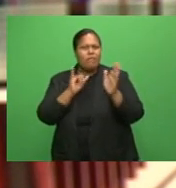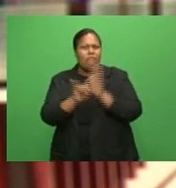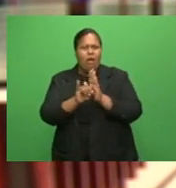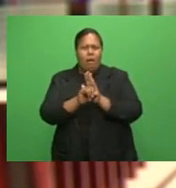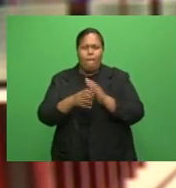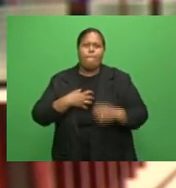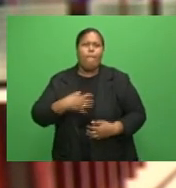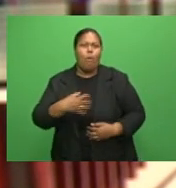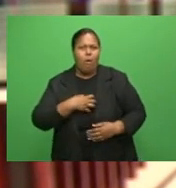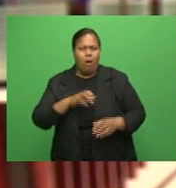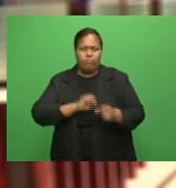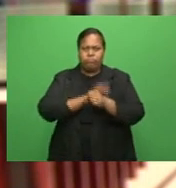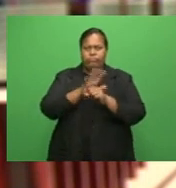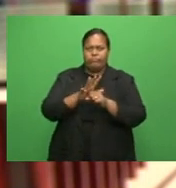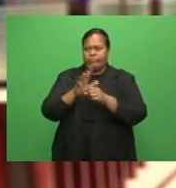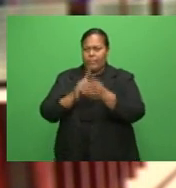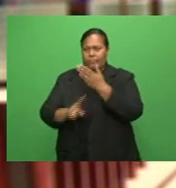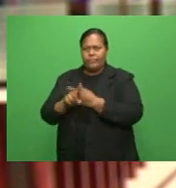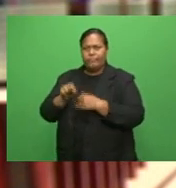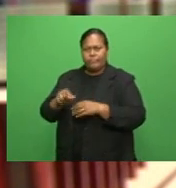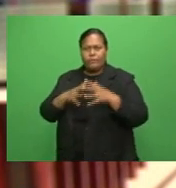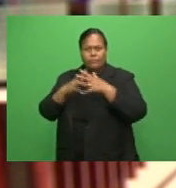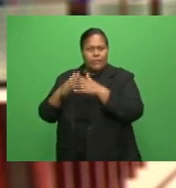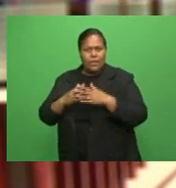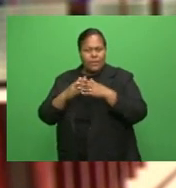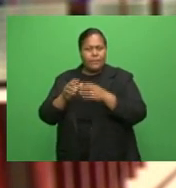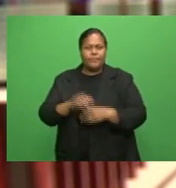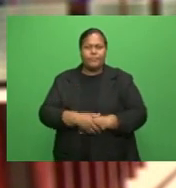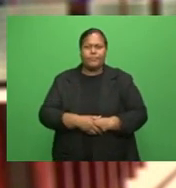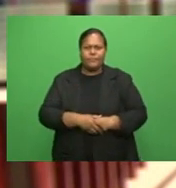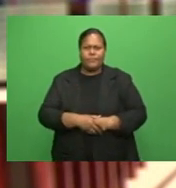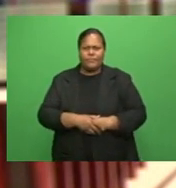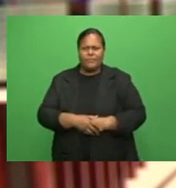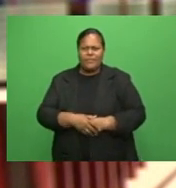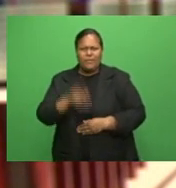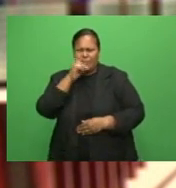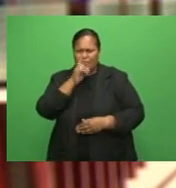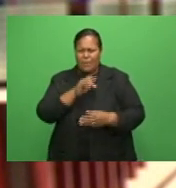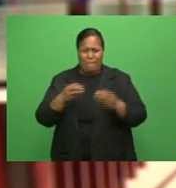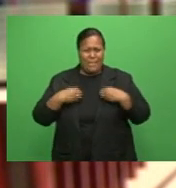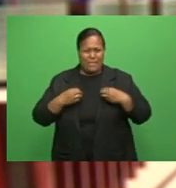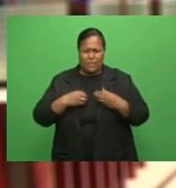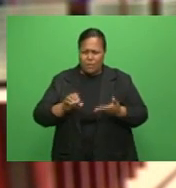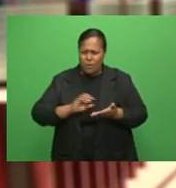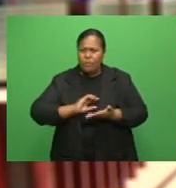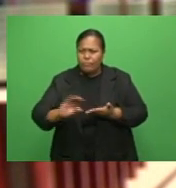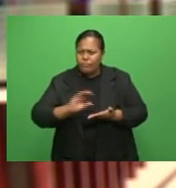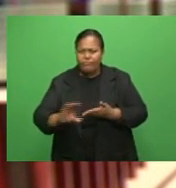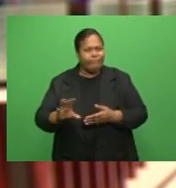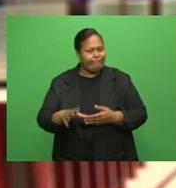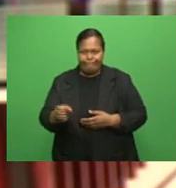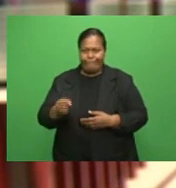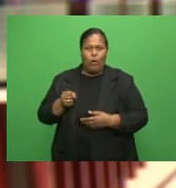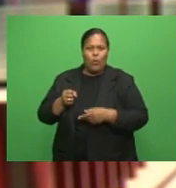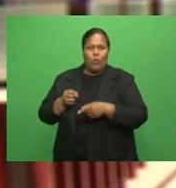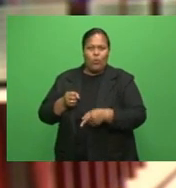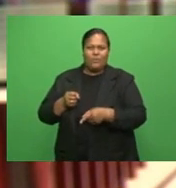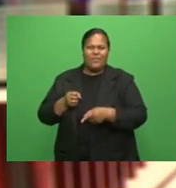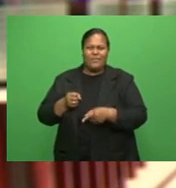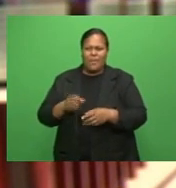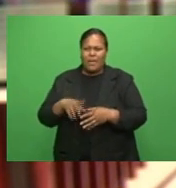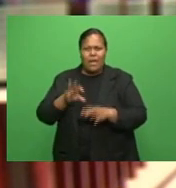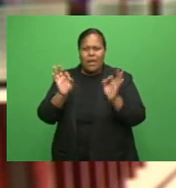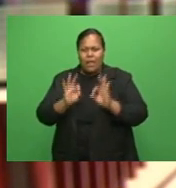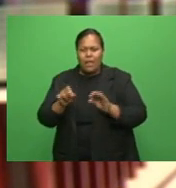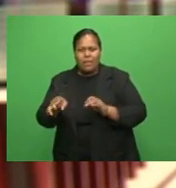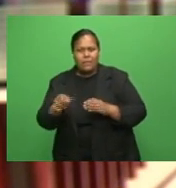for a quick economic recovery and leading investors to question the US dollar's relative economic strength. Also weighing on the US dollar